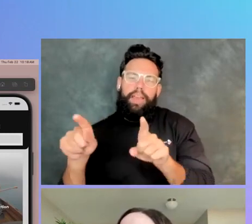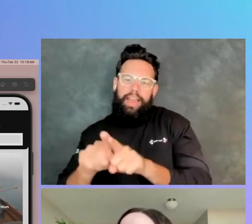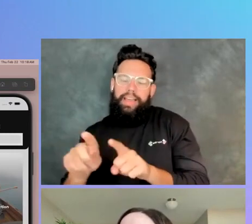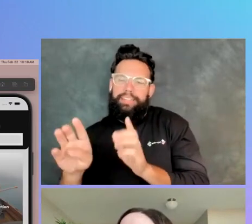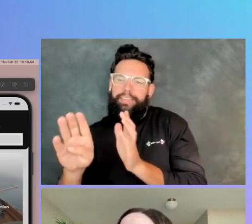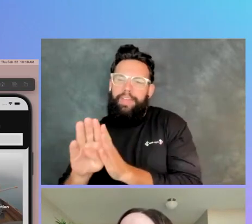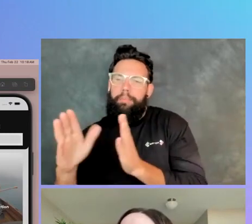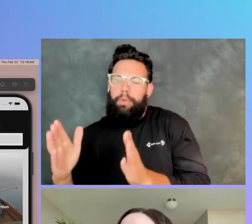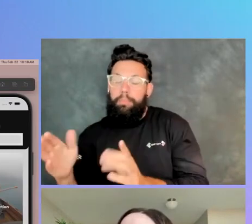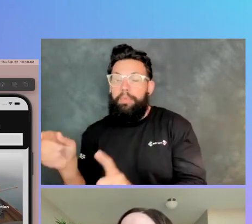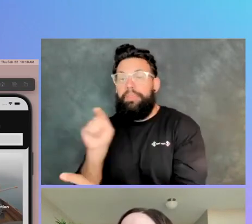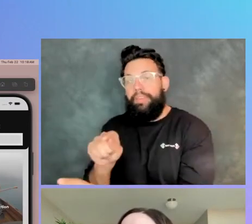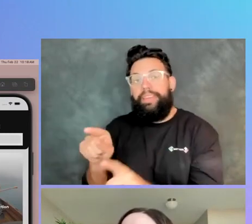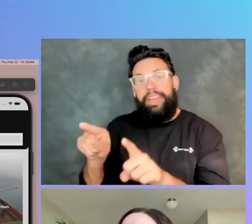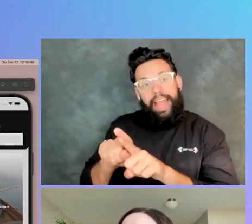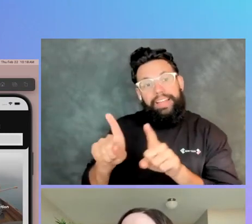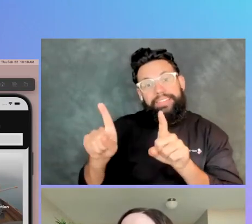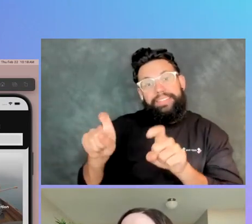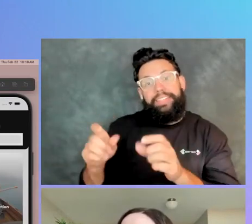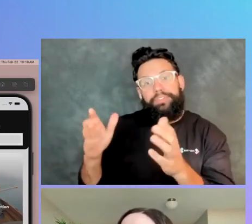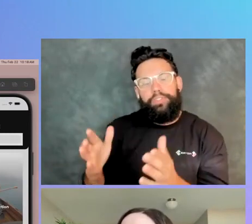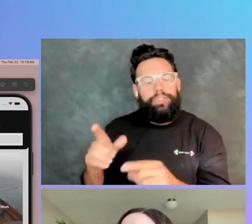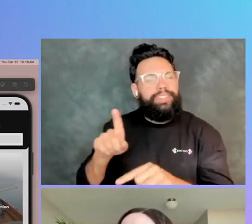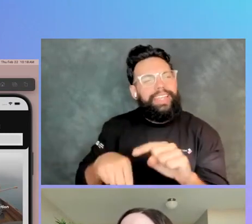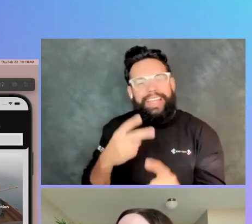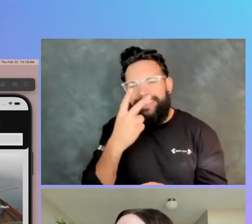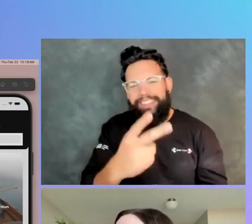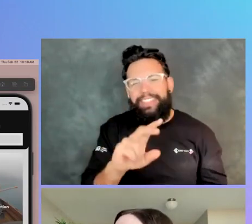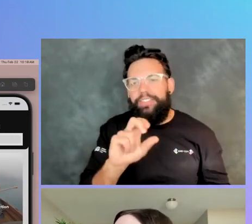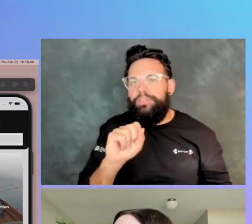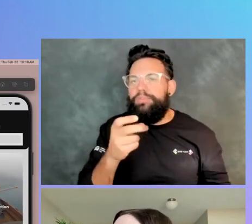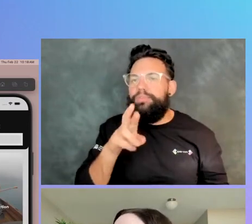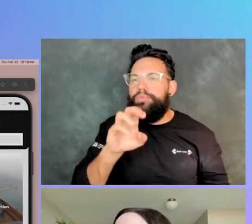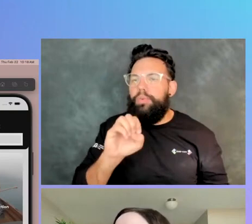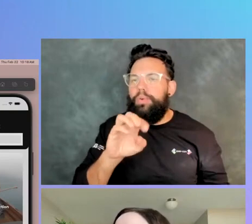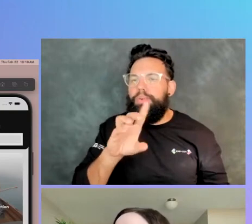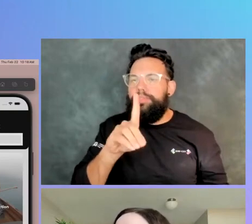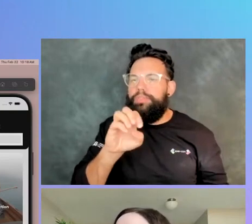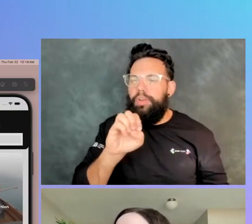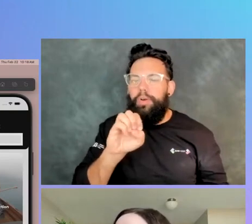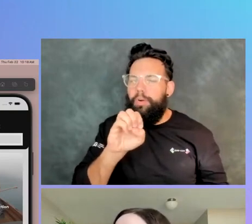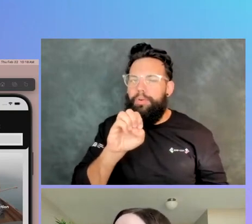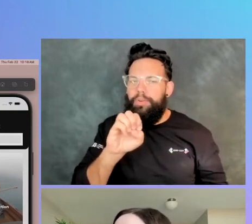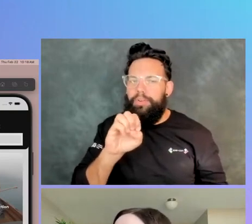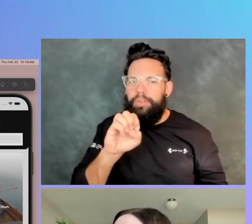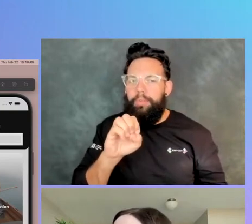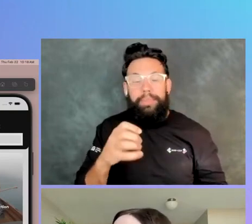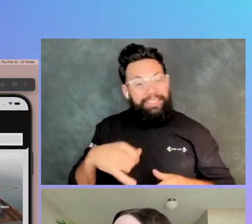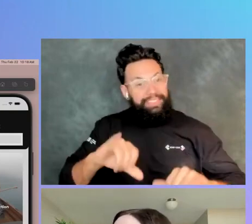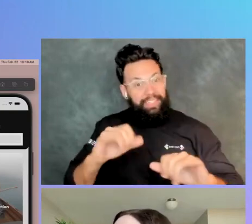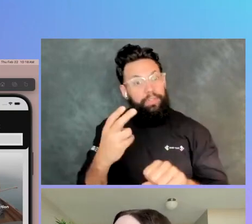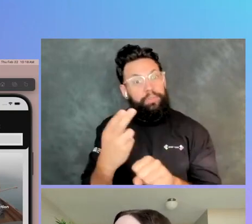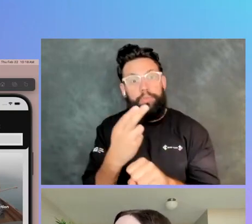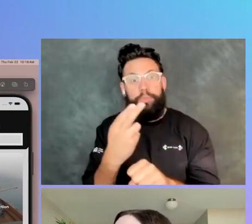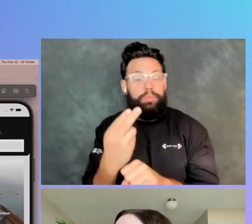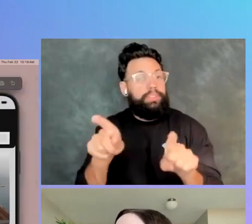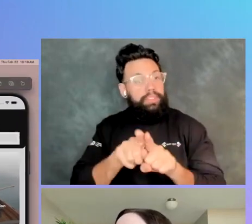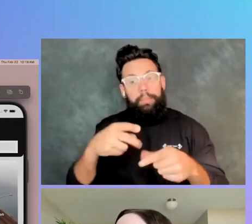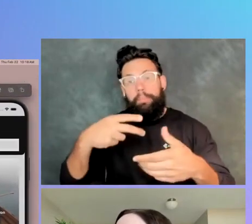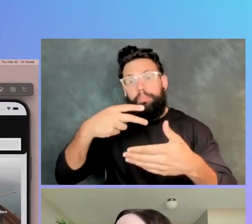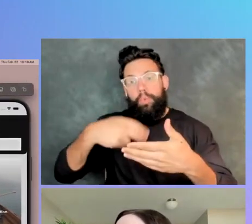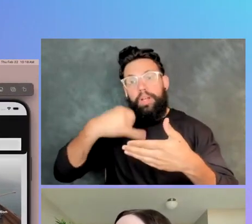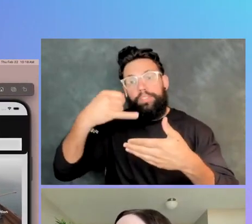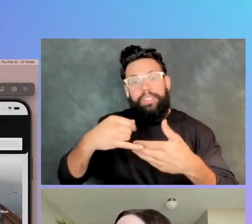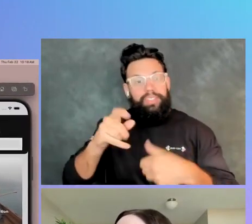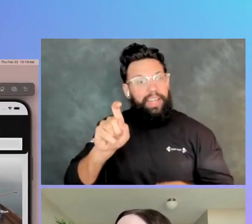tester, you won't have access to the source code, and that's okay. So we'll just close that window. But you will still use this Xcode project. And you won't be